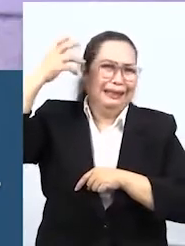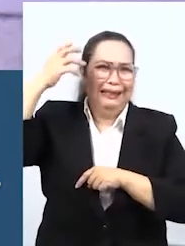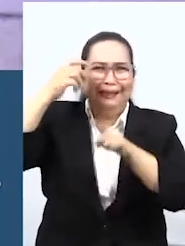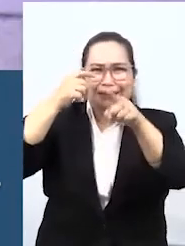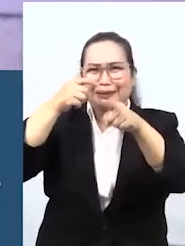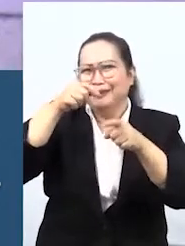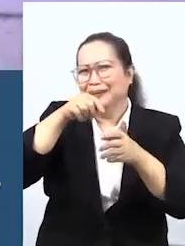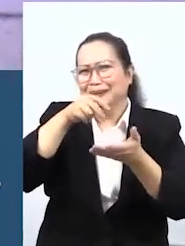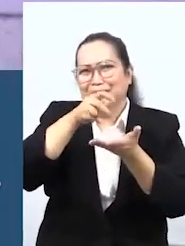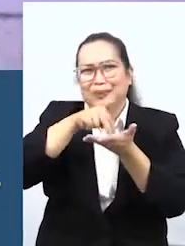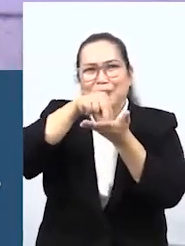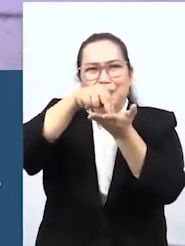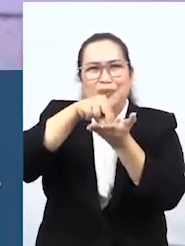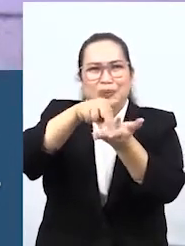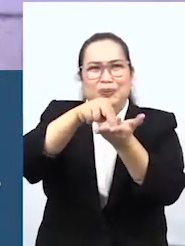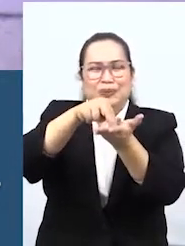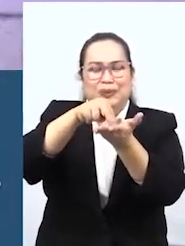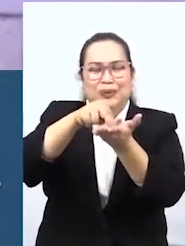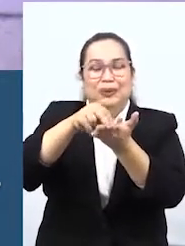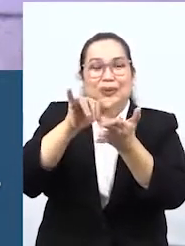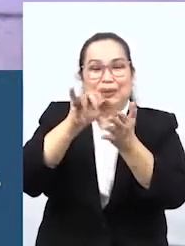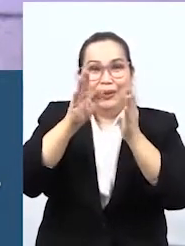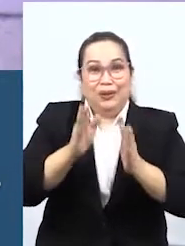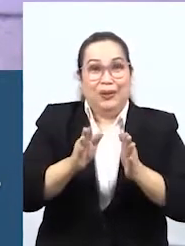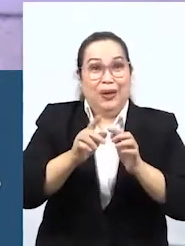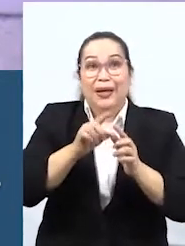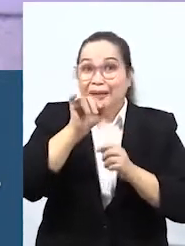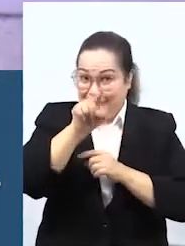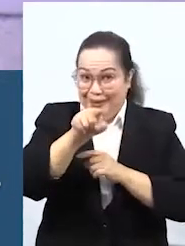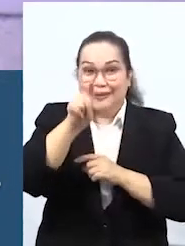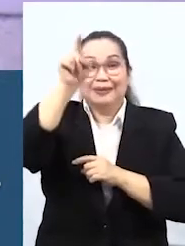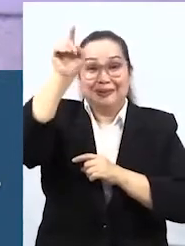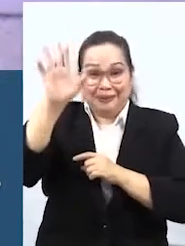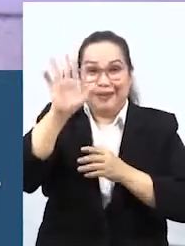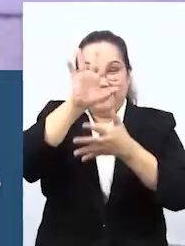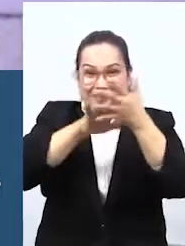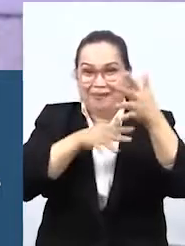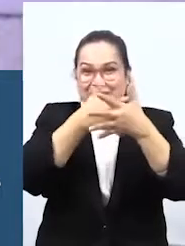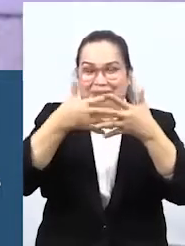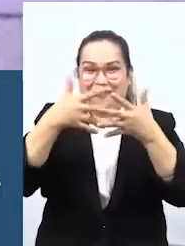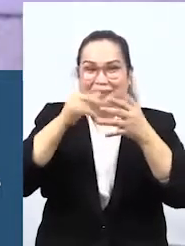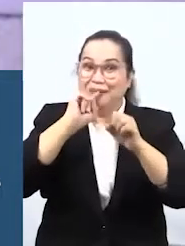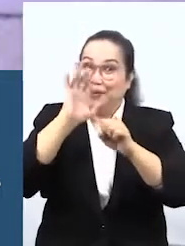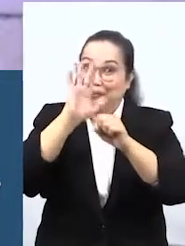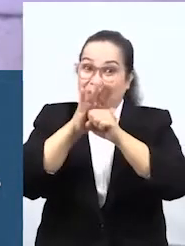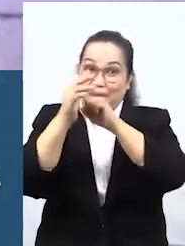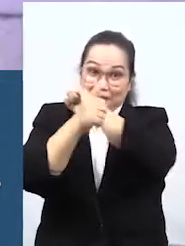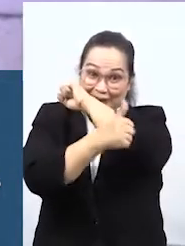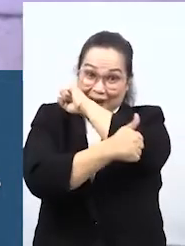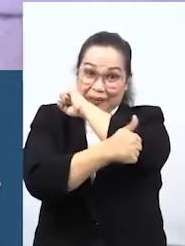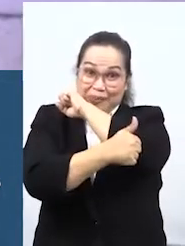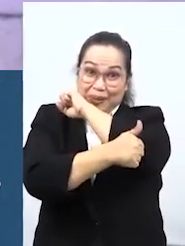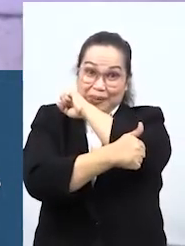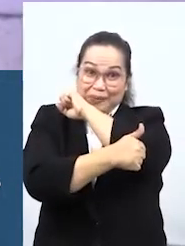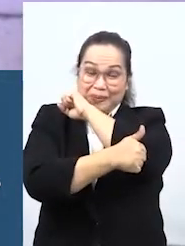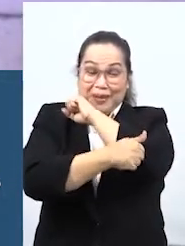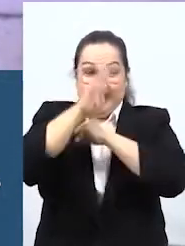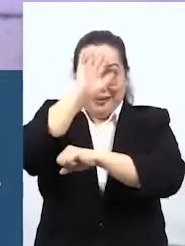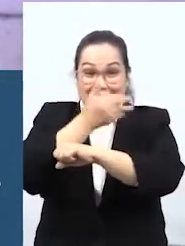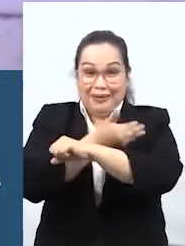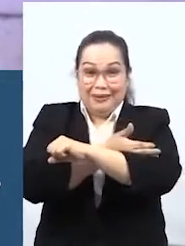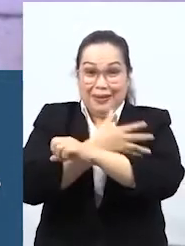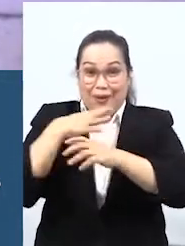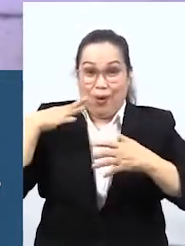eh that's God's timetable or he promised Abraham a but he watched